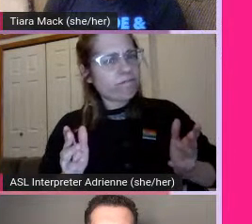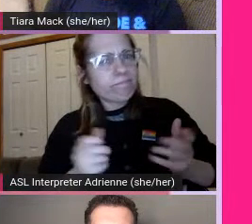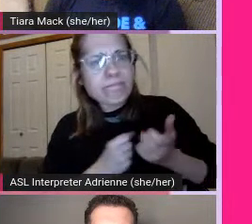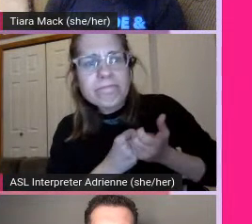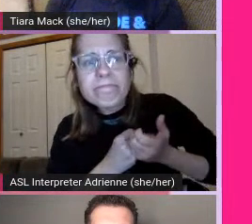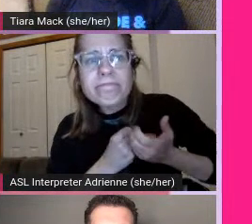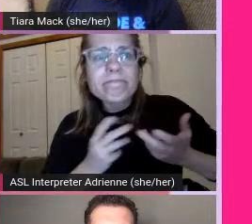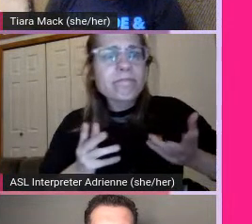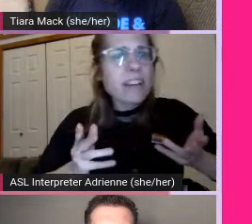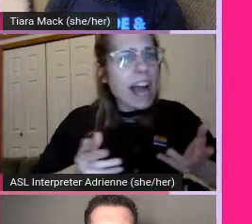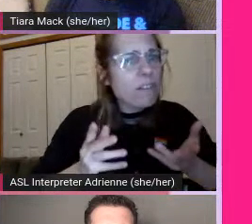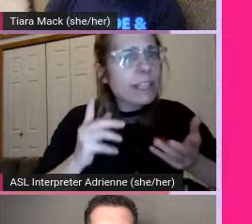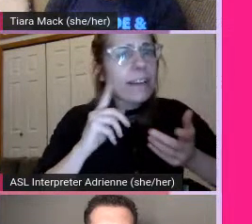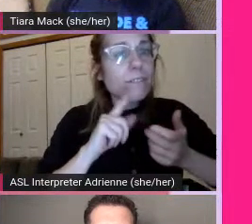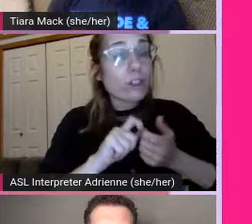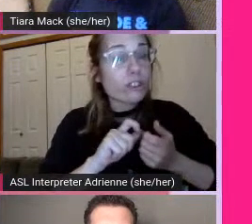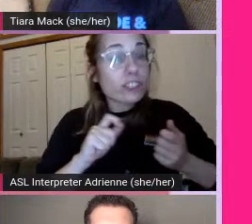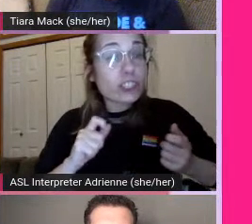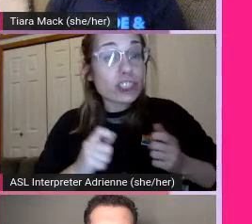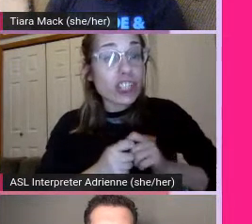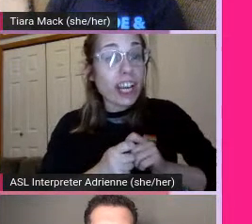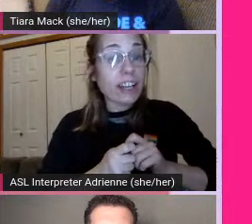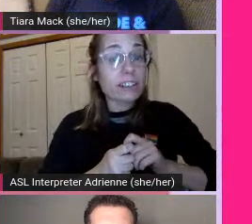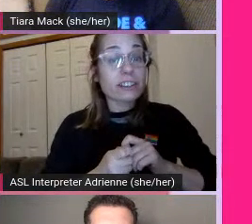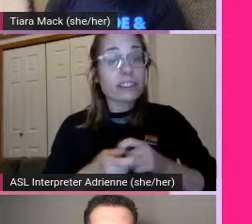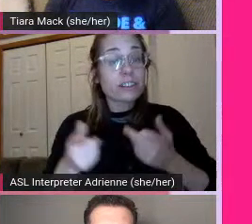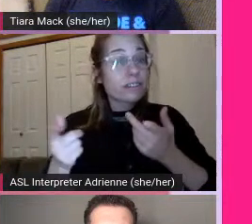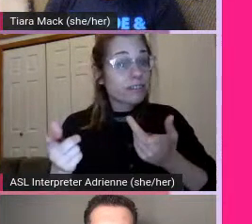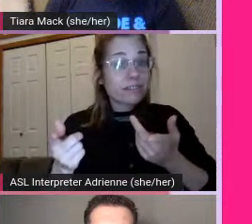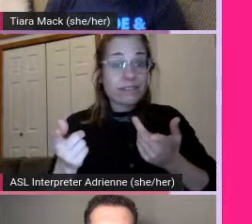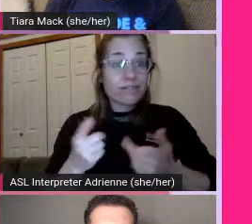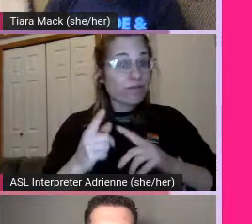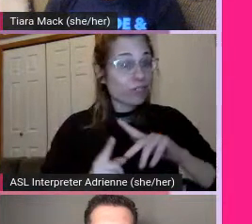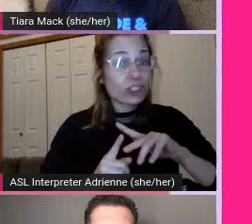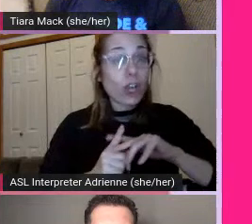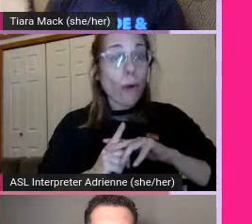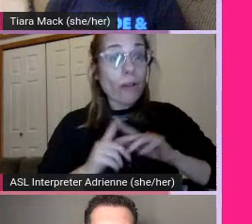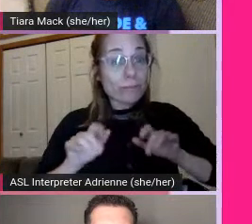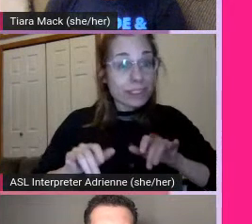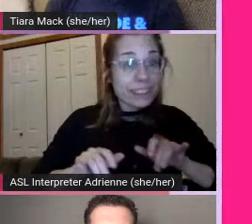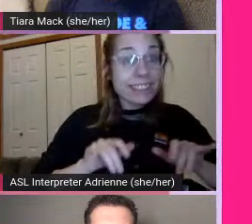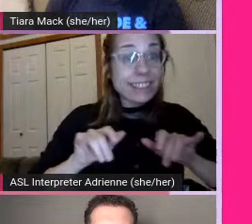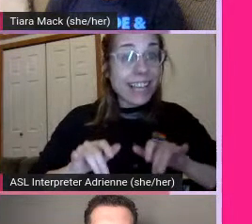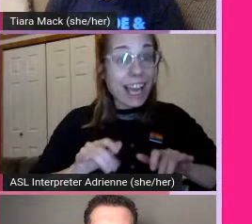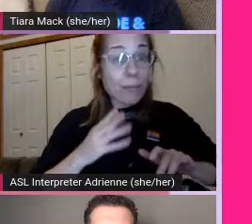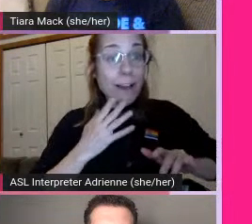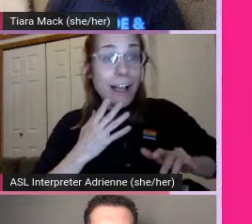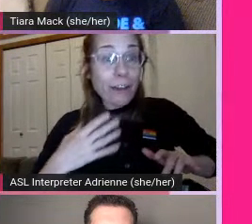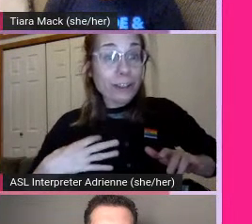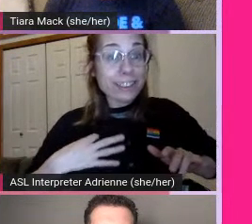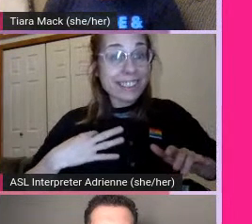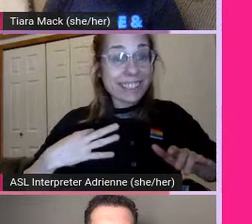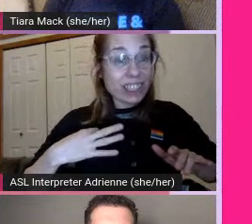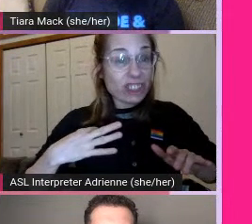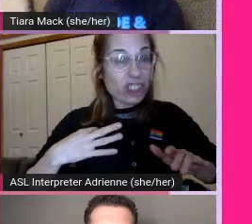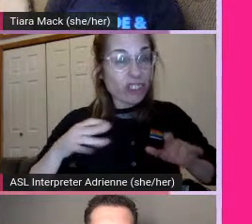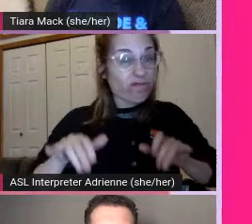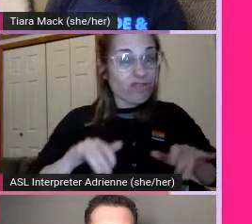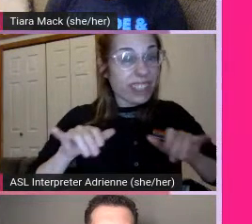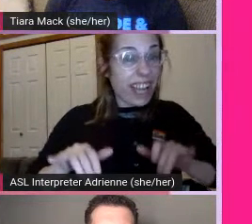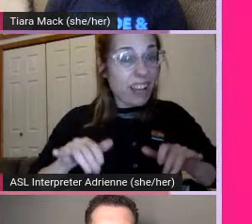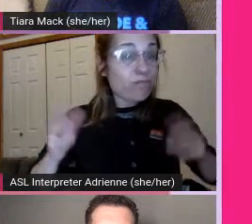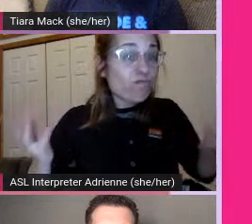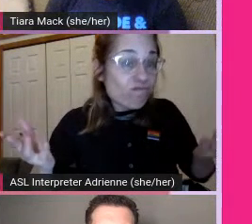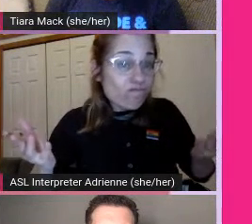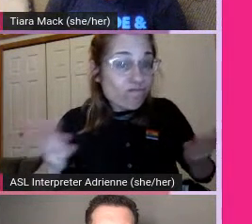Sometimes it can look like showing up wearing the same exact t-shirt as a bunch of other folks who care about the same issues. Sometimes